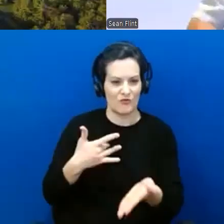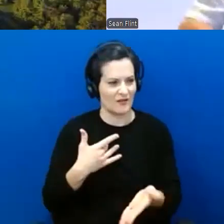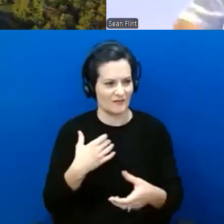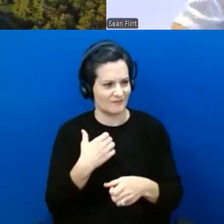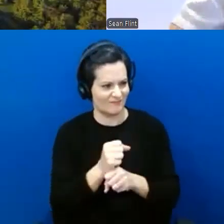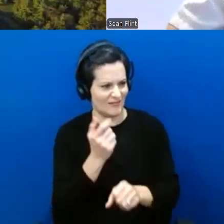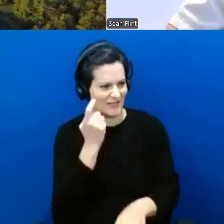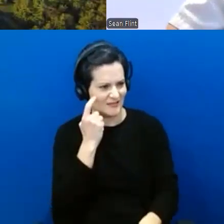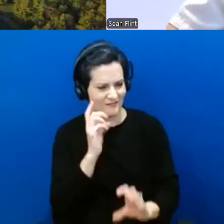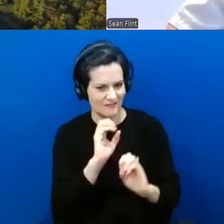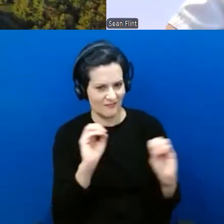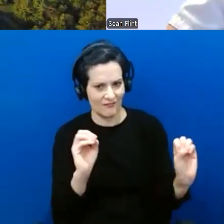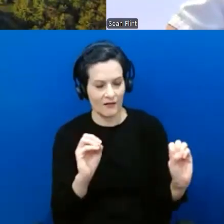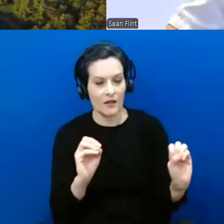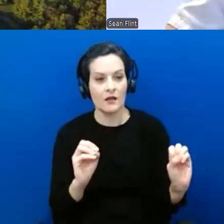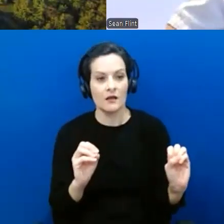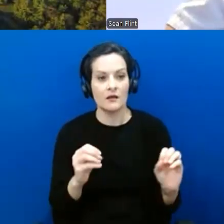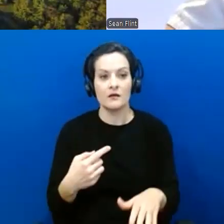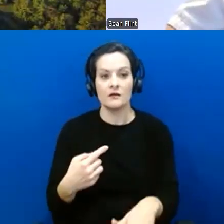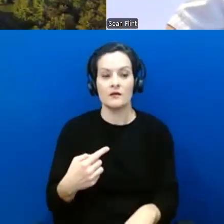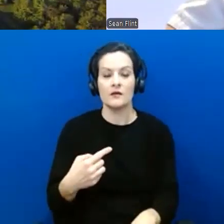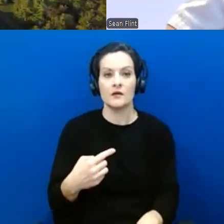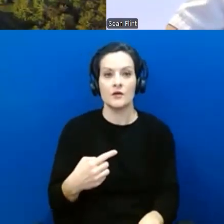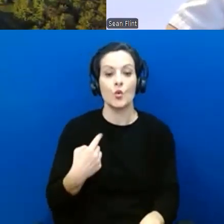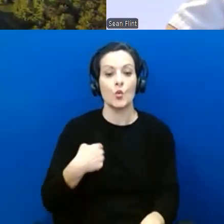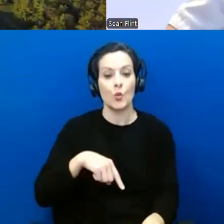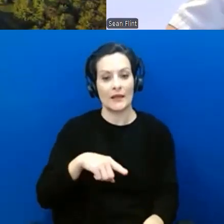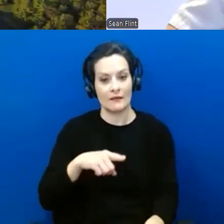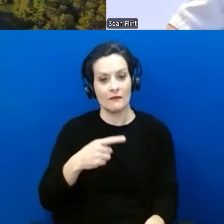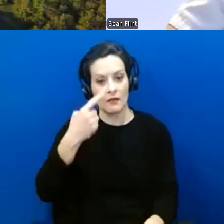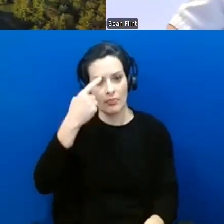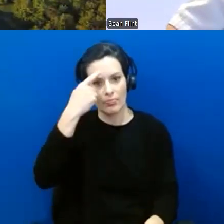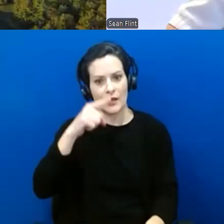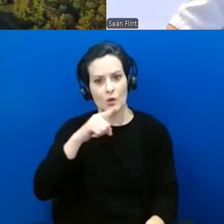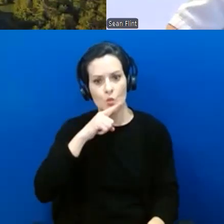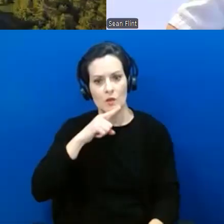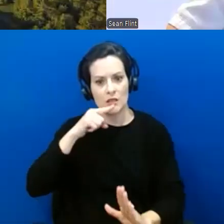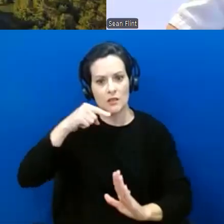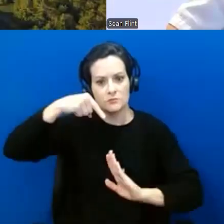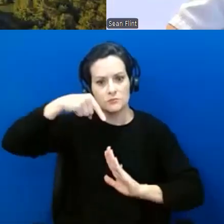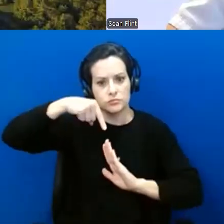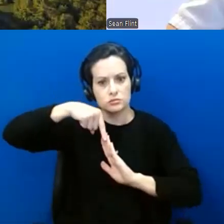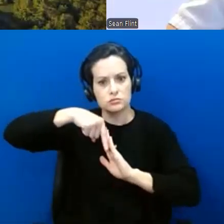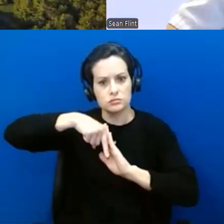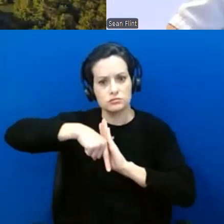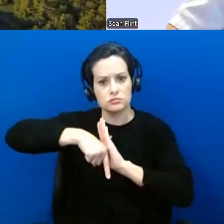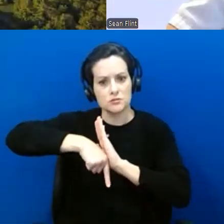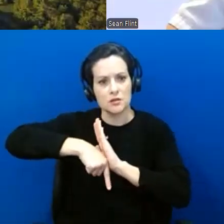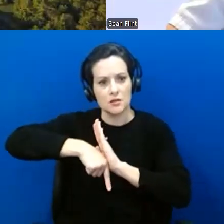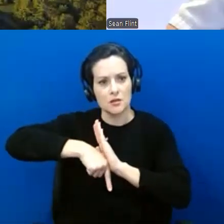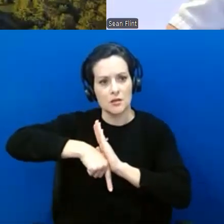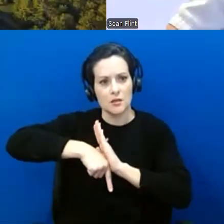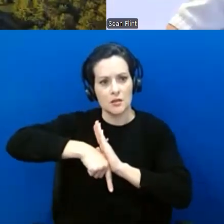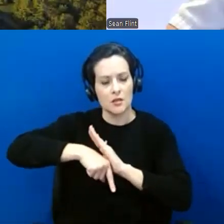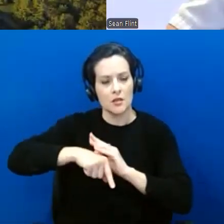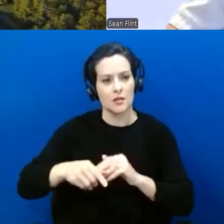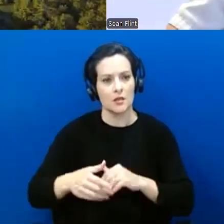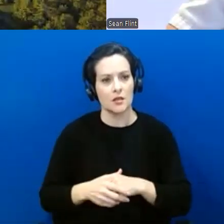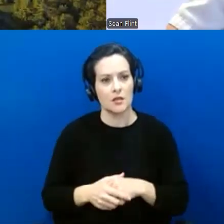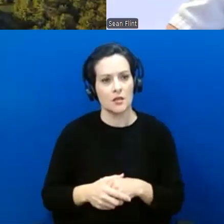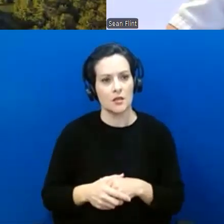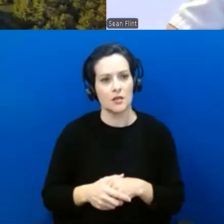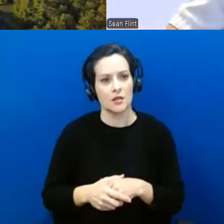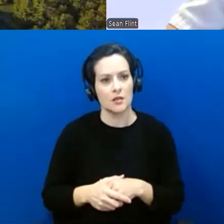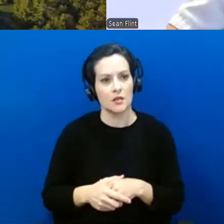is not because we're thinking less about it. It's because we're thinking so much harder about it, right? And we're